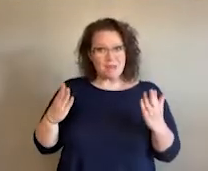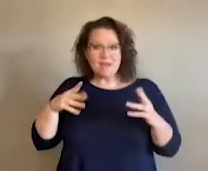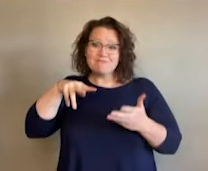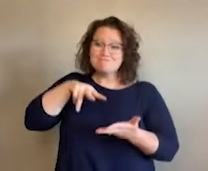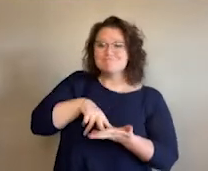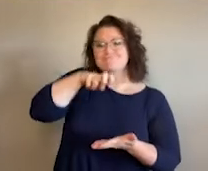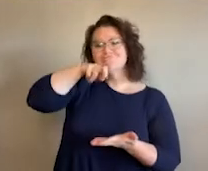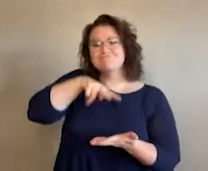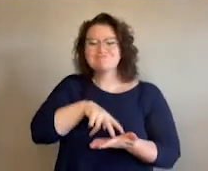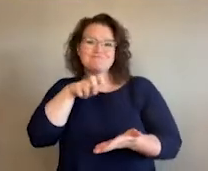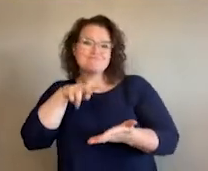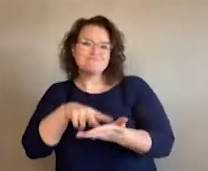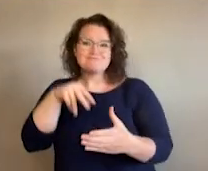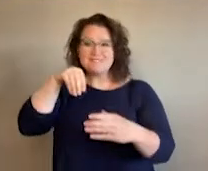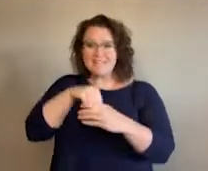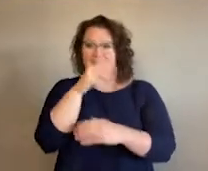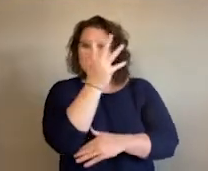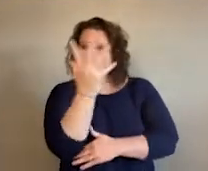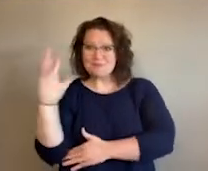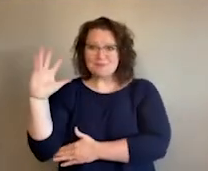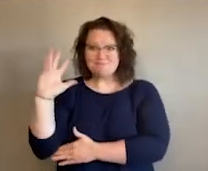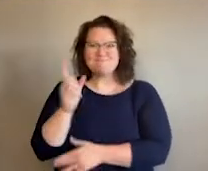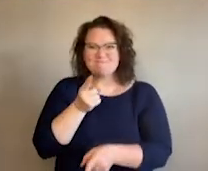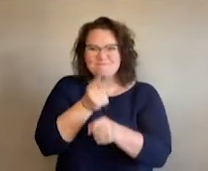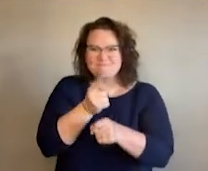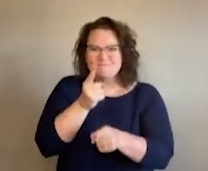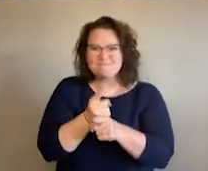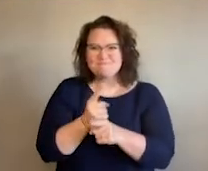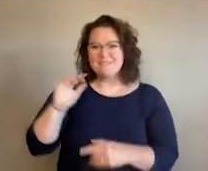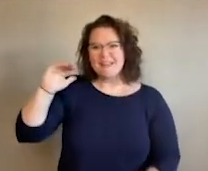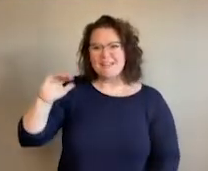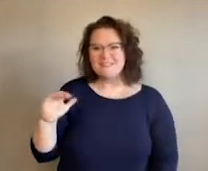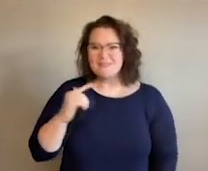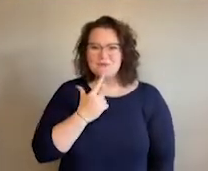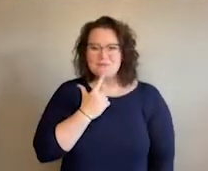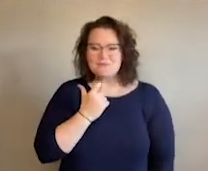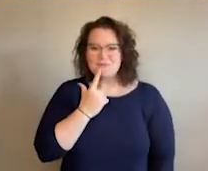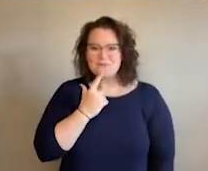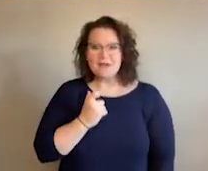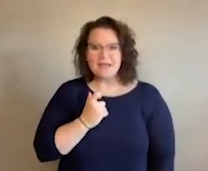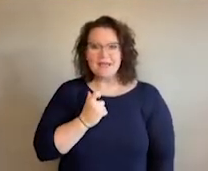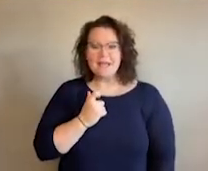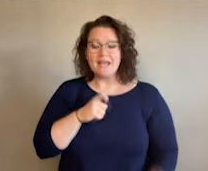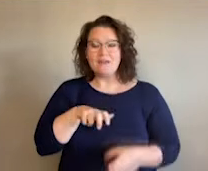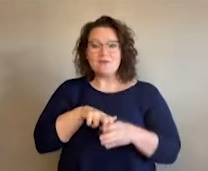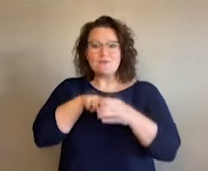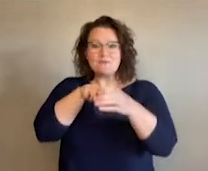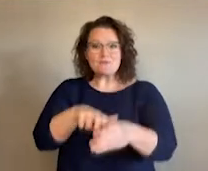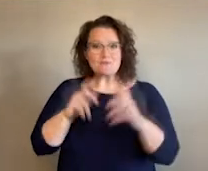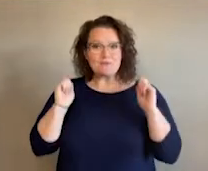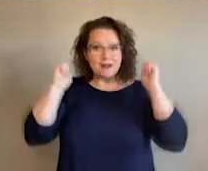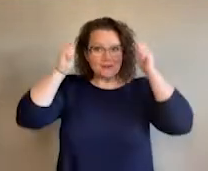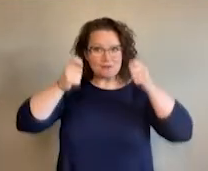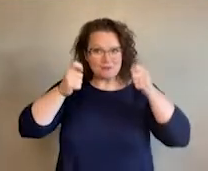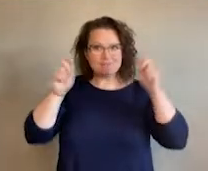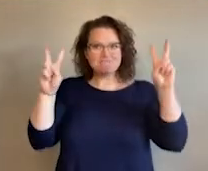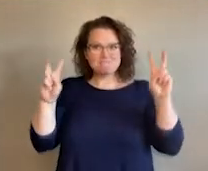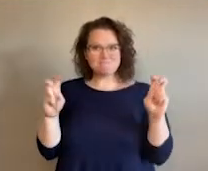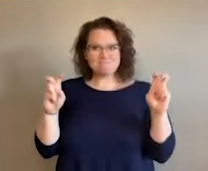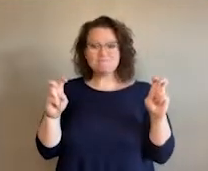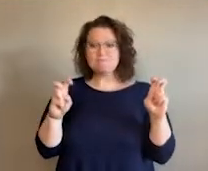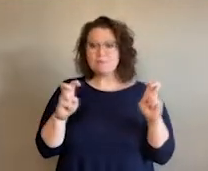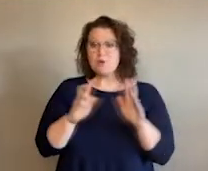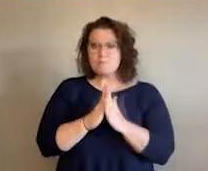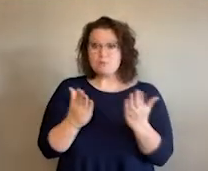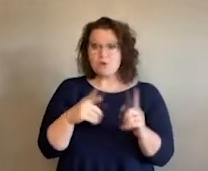skipping through the woods. That's right, we're going to be looking at Little Red Riding Hood. The book we're looking at today is Little Red Riding Hood, and it comes to us